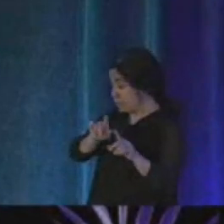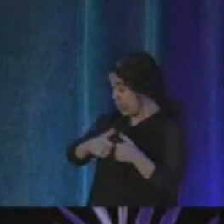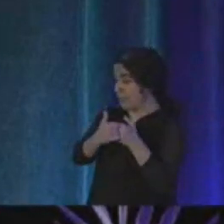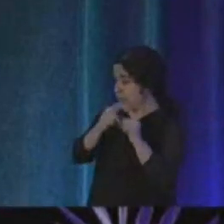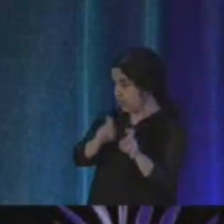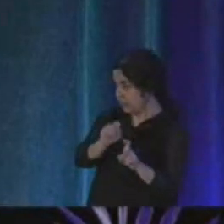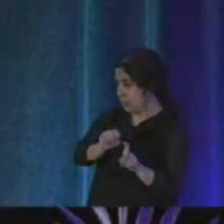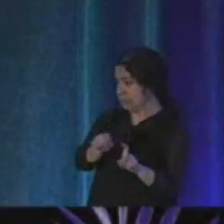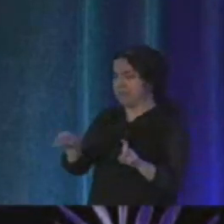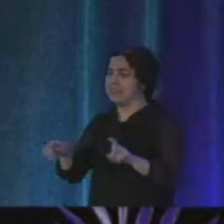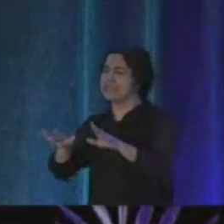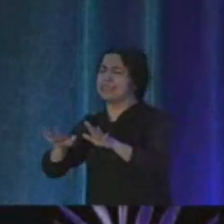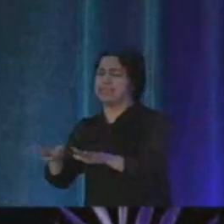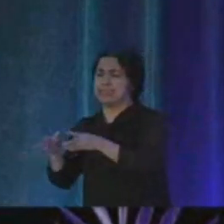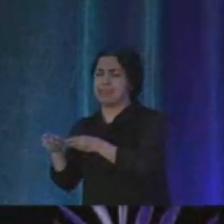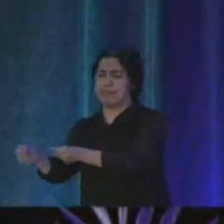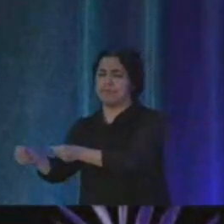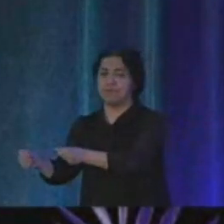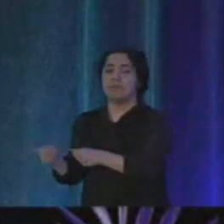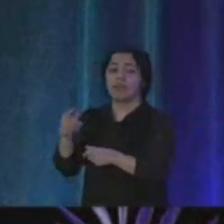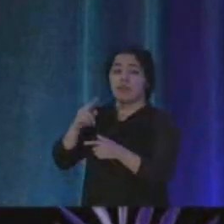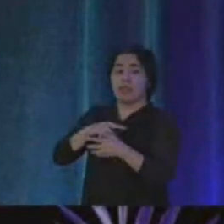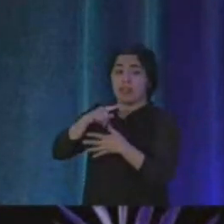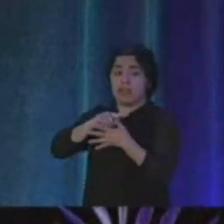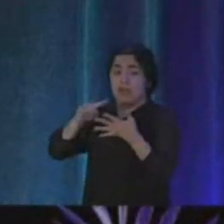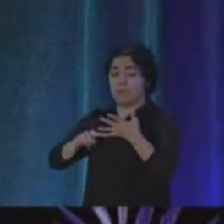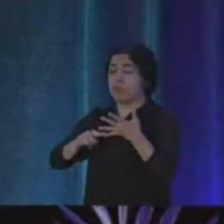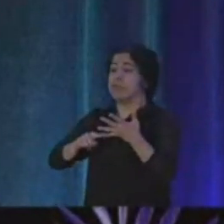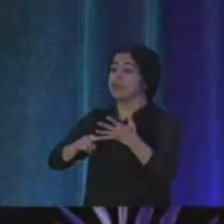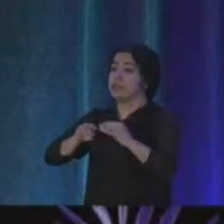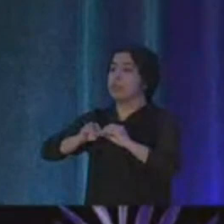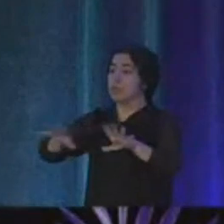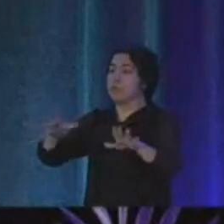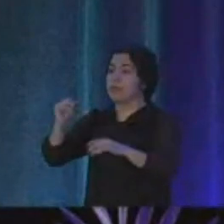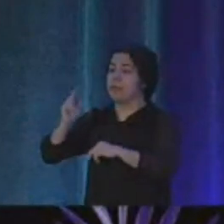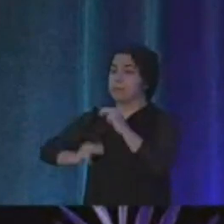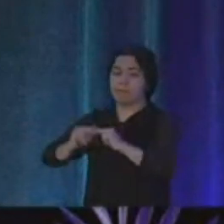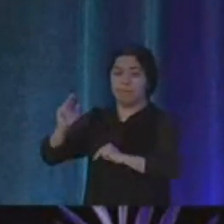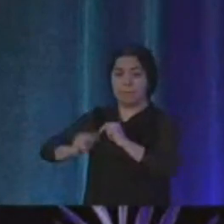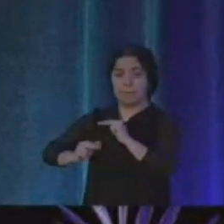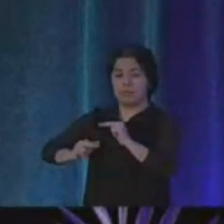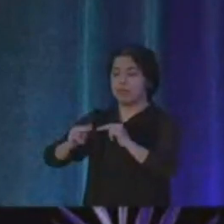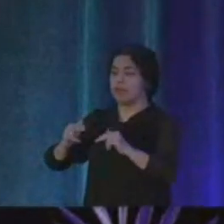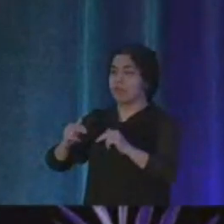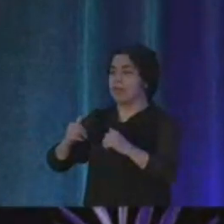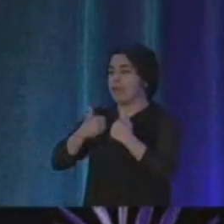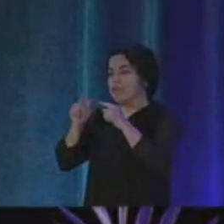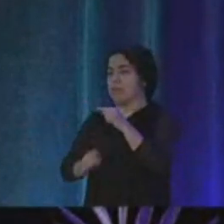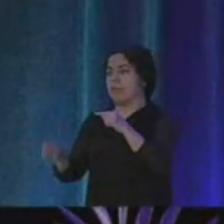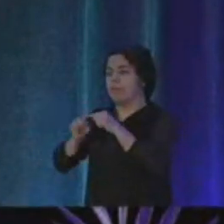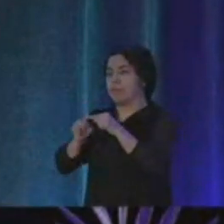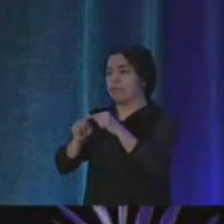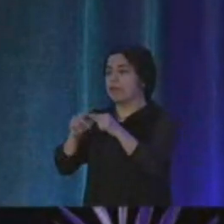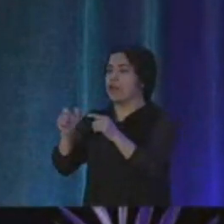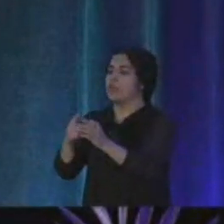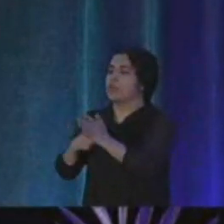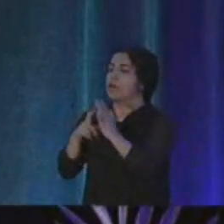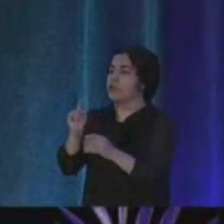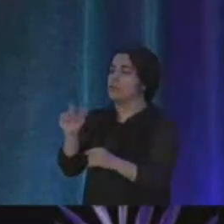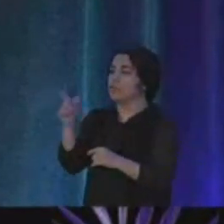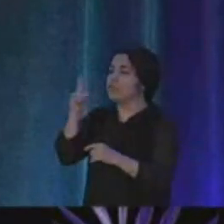or the deployment and the build life cycle and the tools that are required in order to do successful React Native